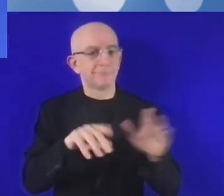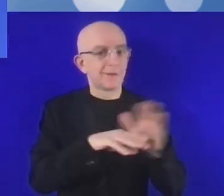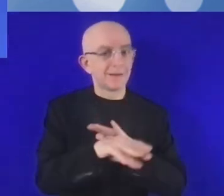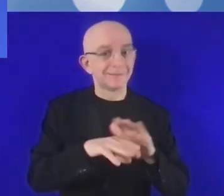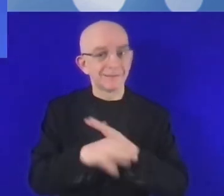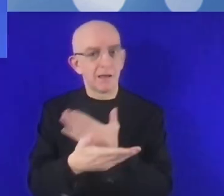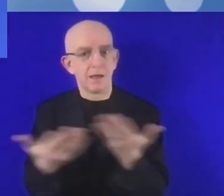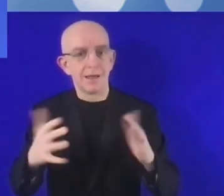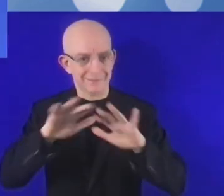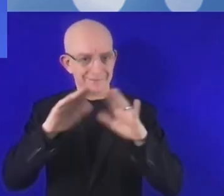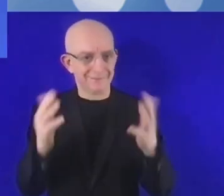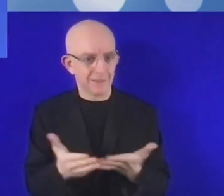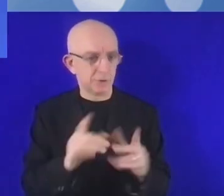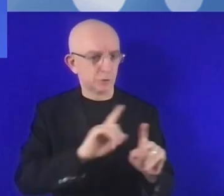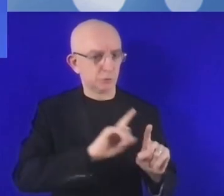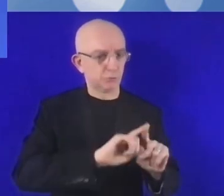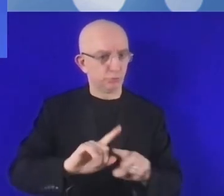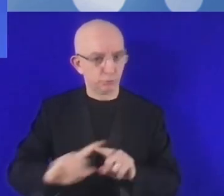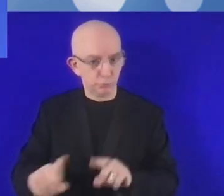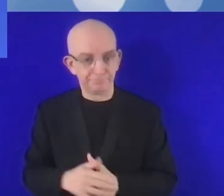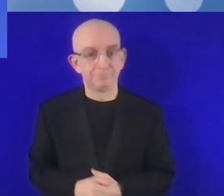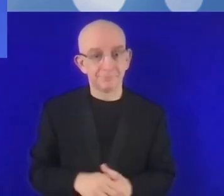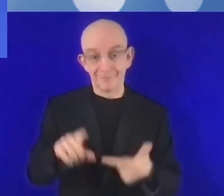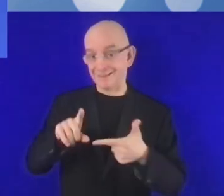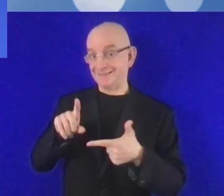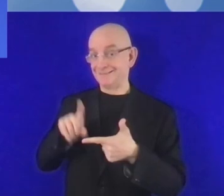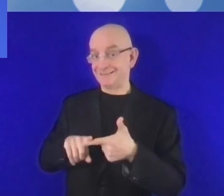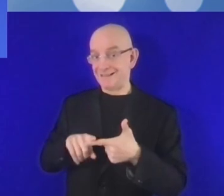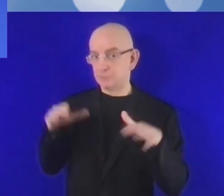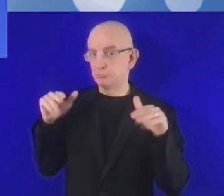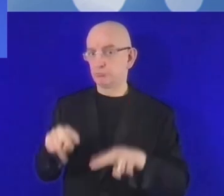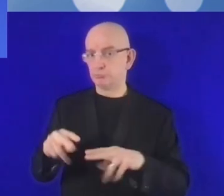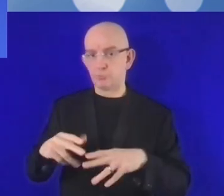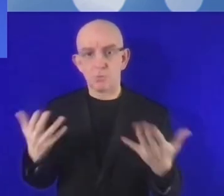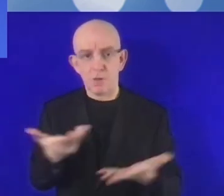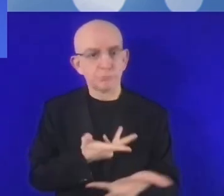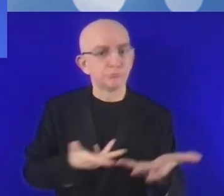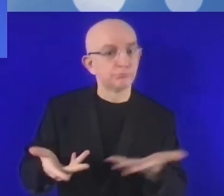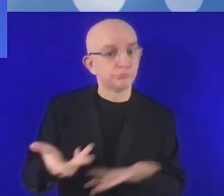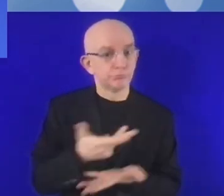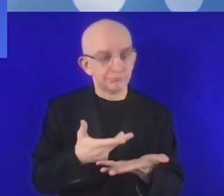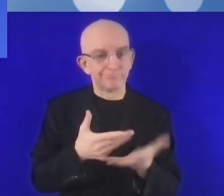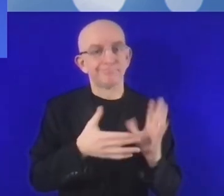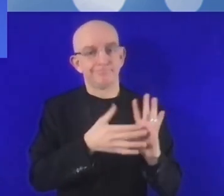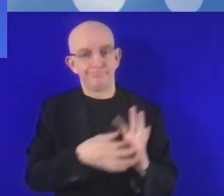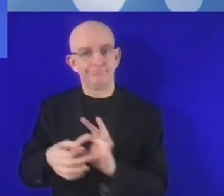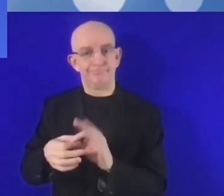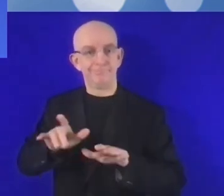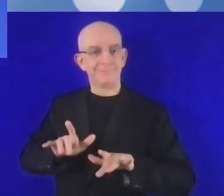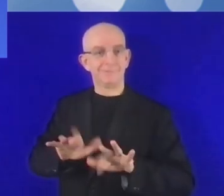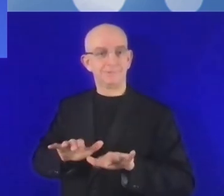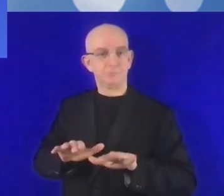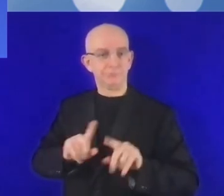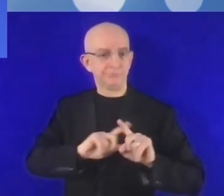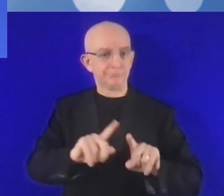digital services offered by the world of administration as well as by the world of business. The last 2 years of